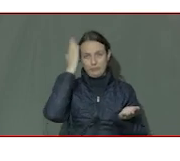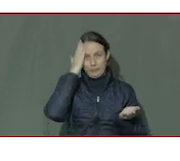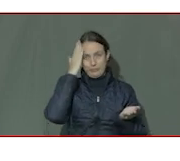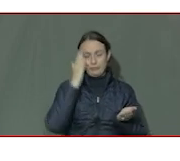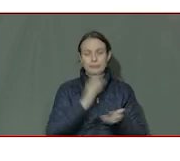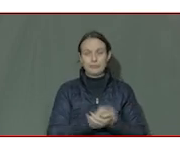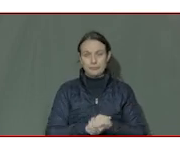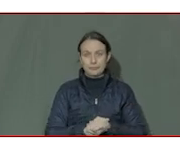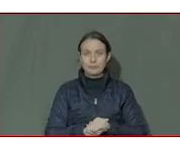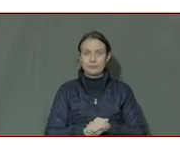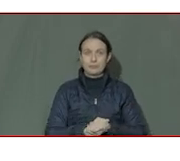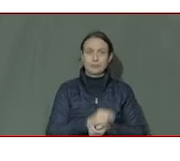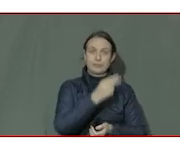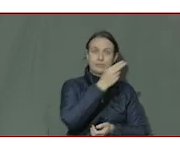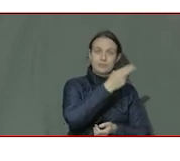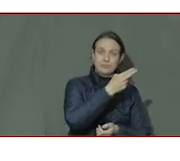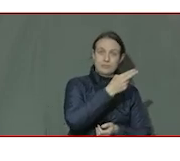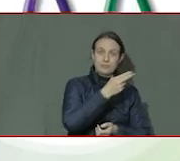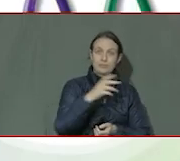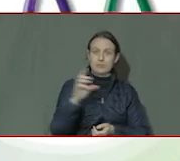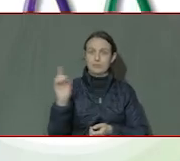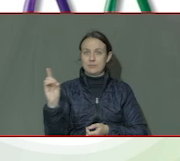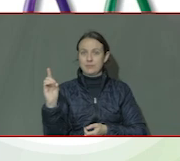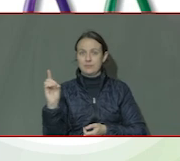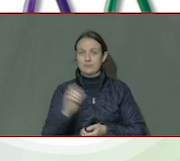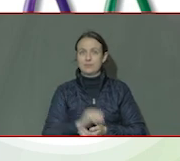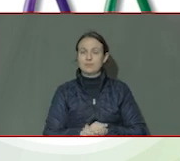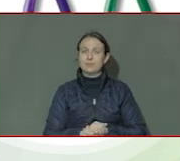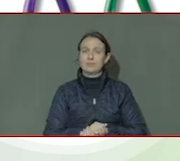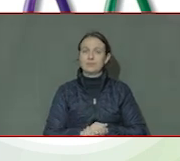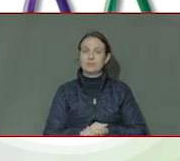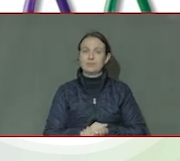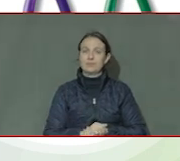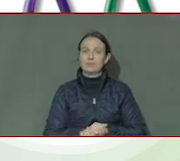two, haploid and diploid.